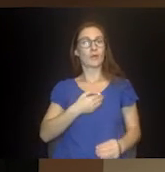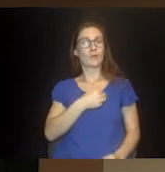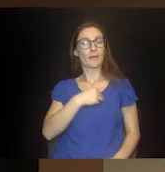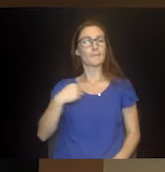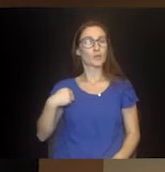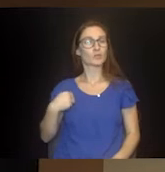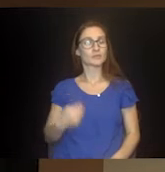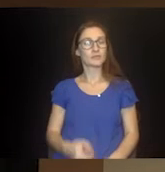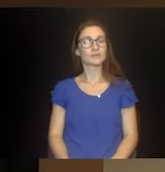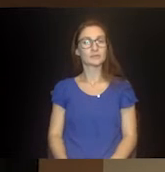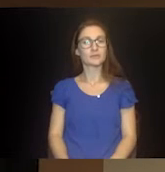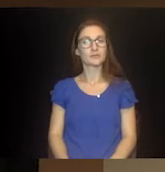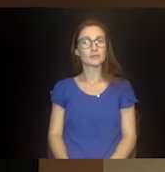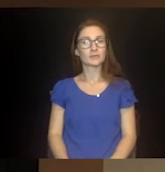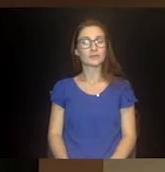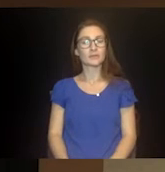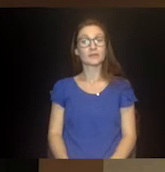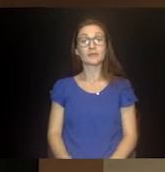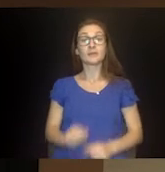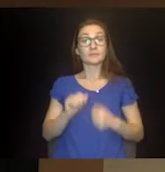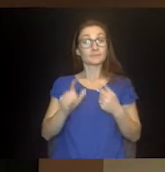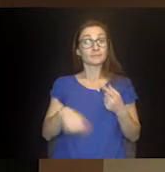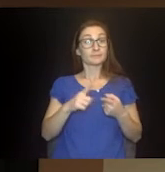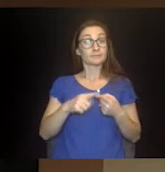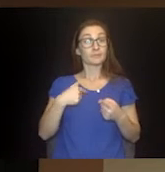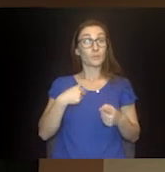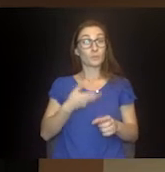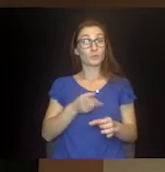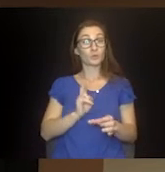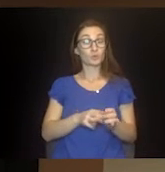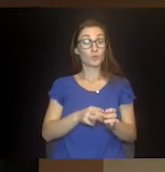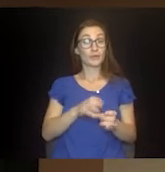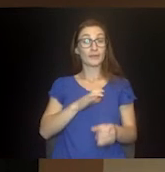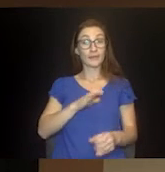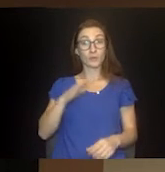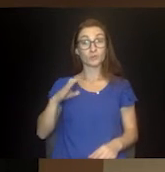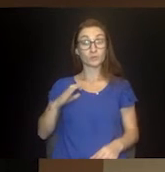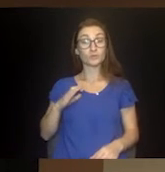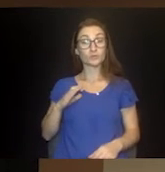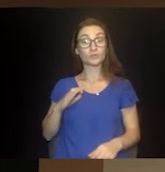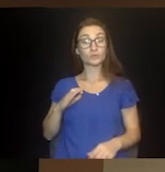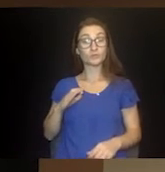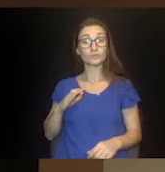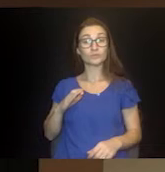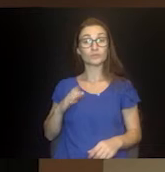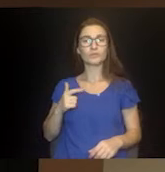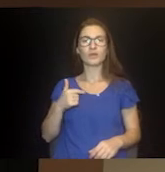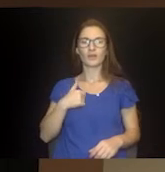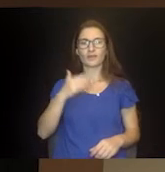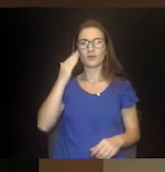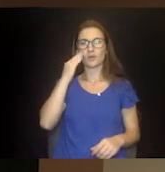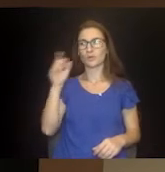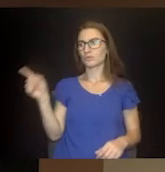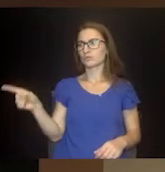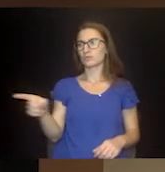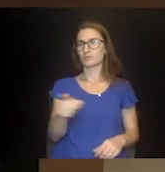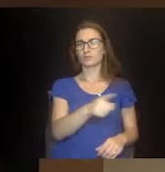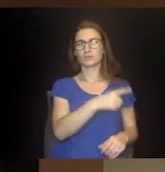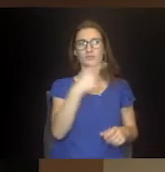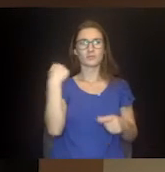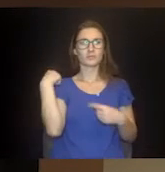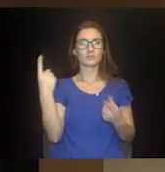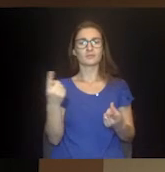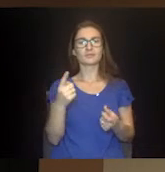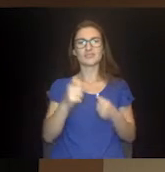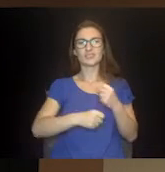our members a little bit better. When I joined the council, I've known